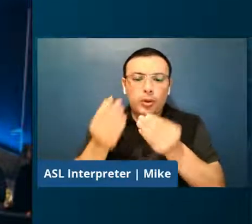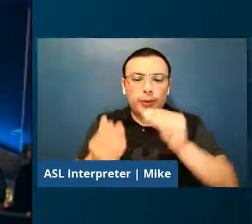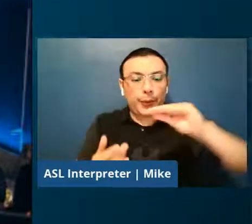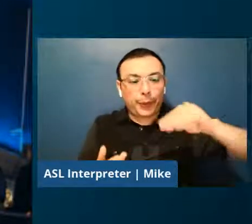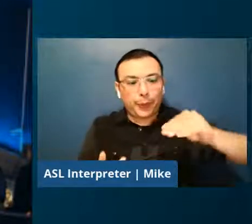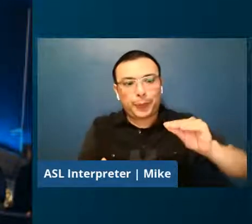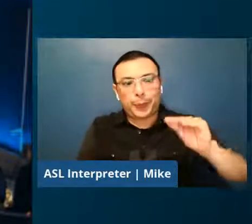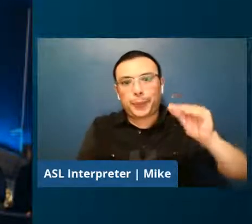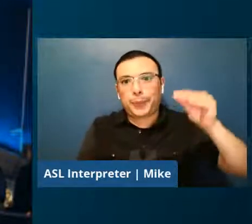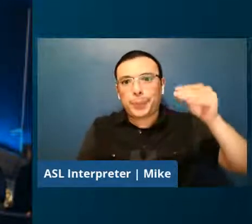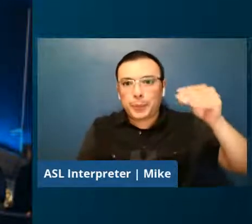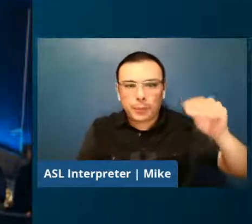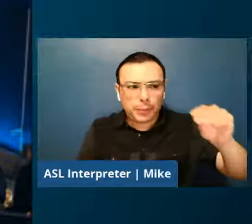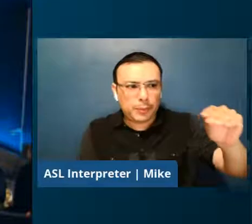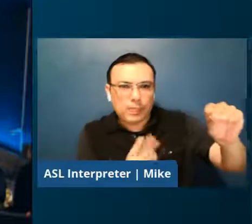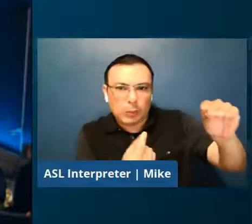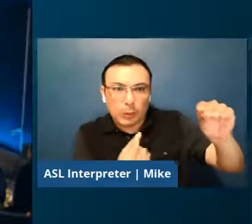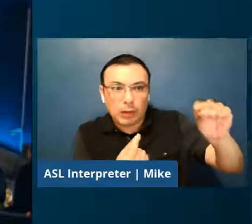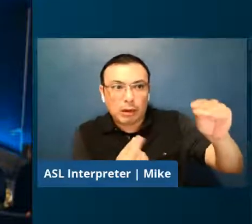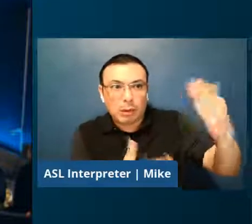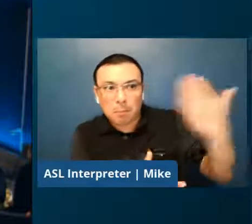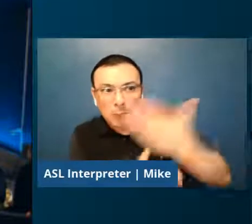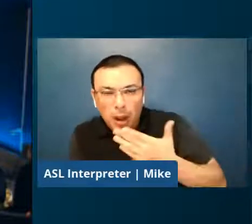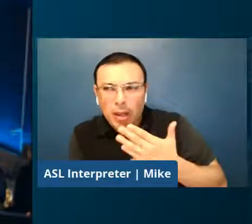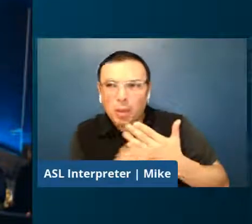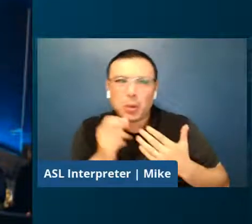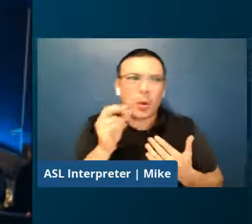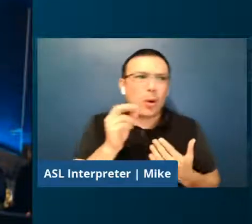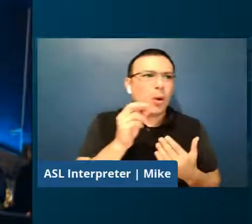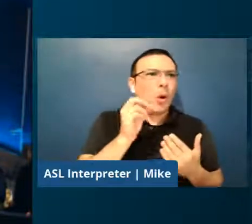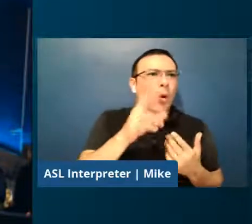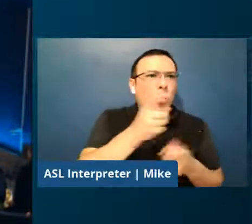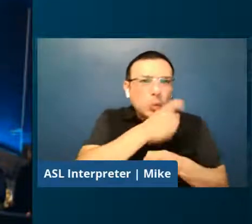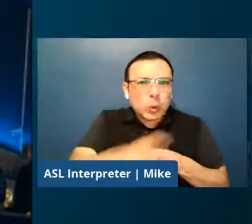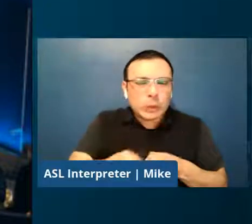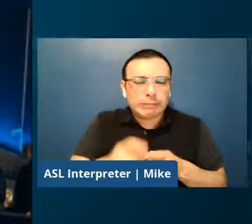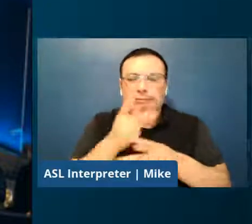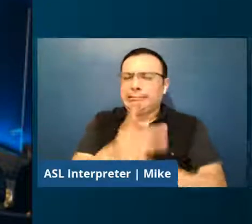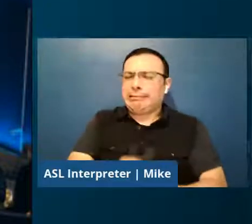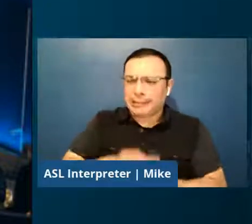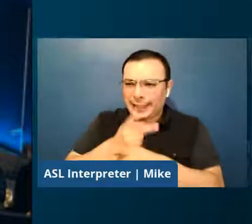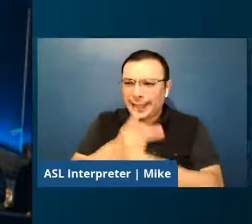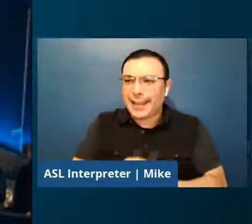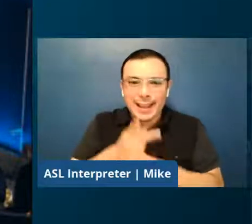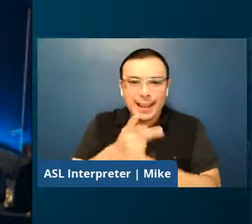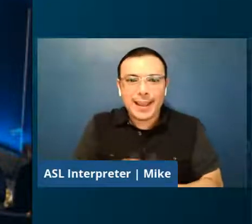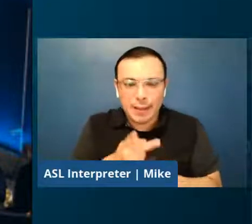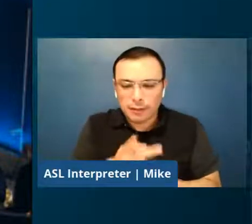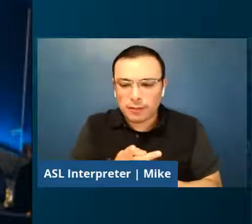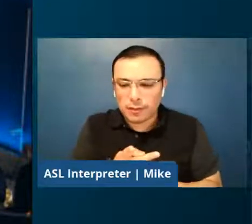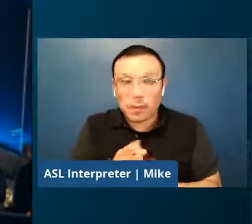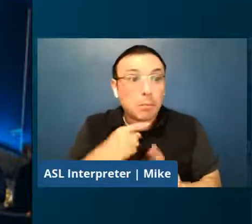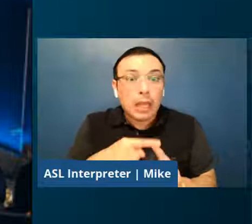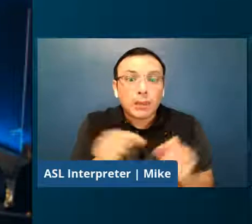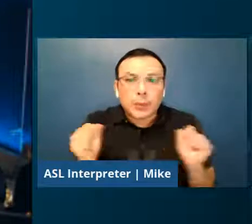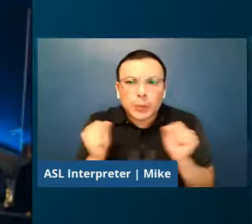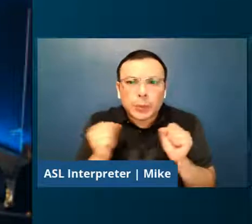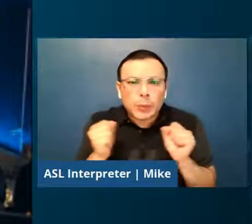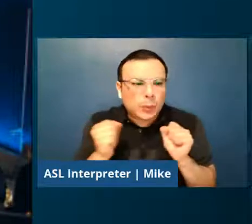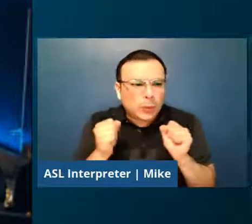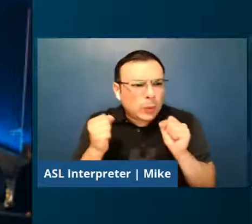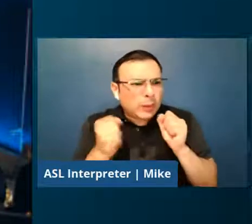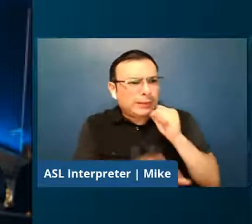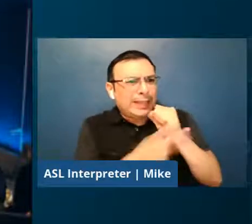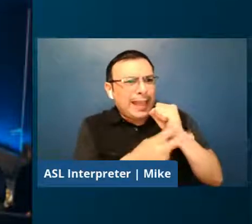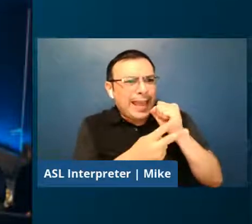there as well. And that is where the genius of people at NASA came in. So early on in the space program, even before we